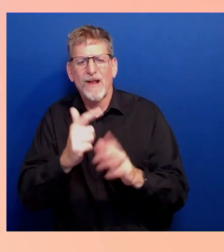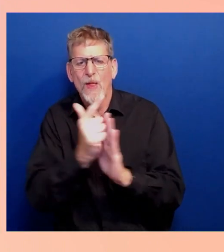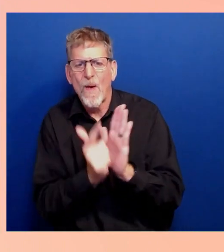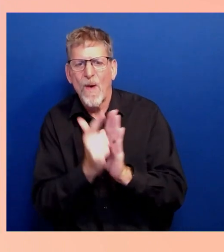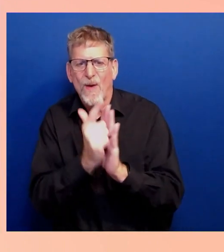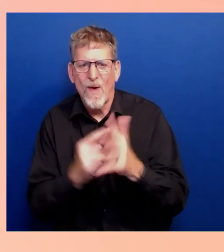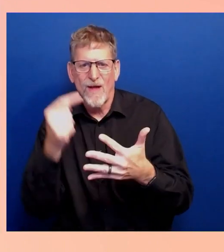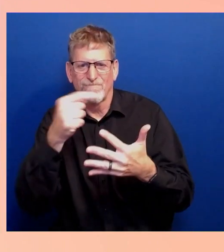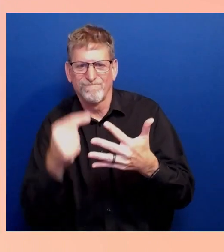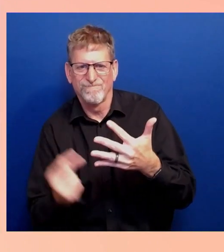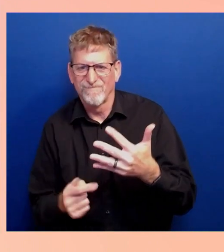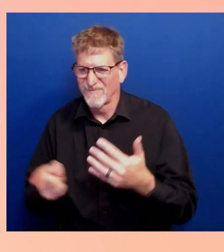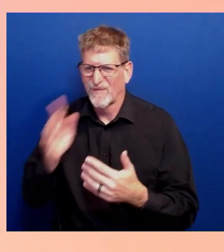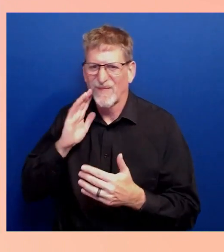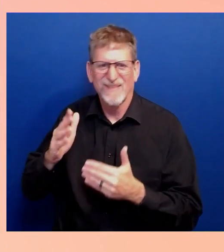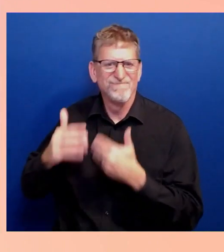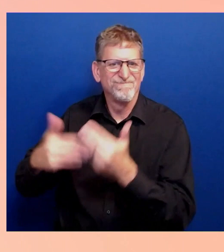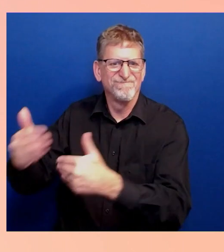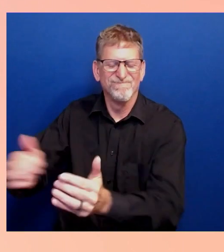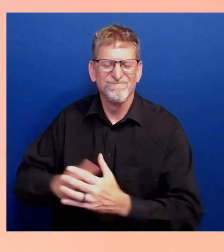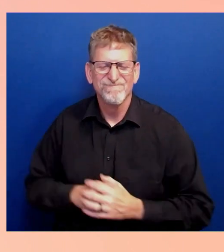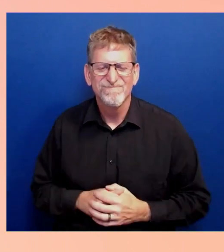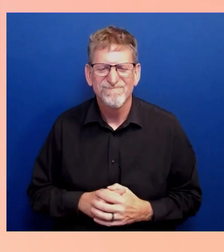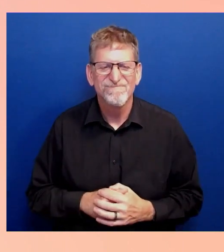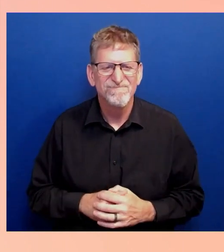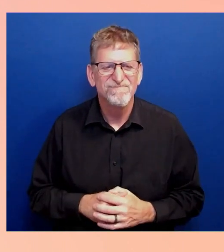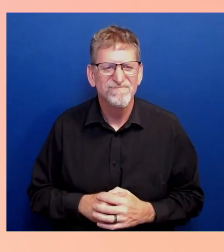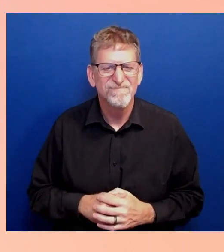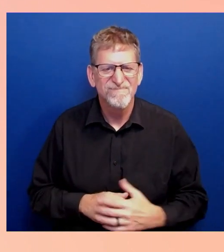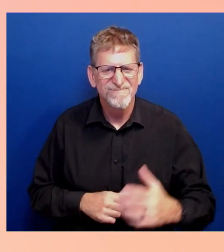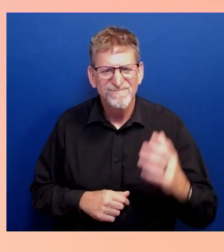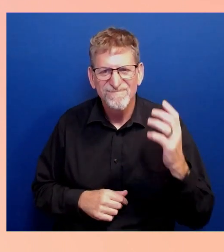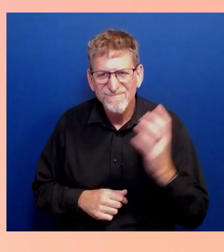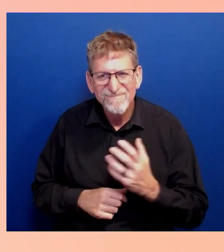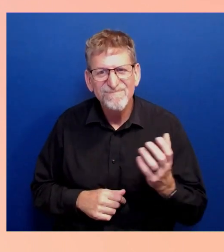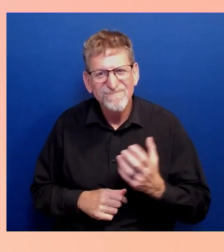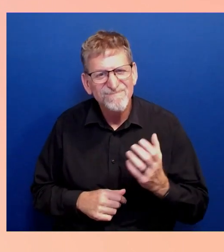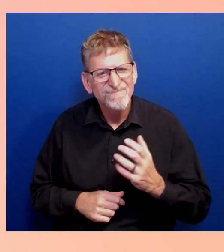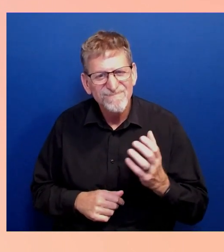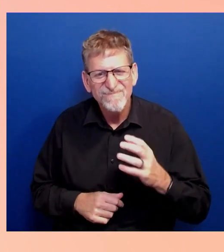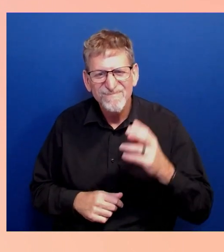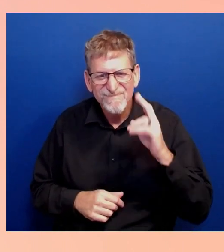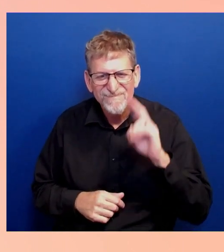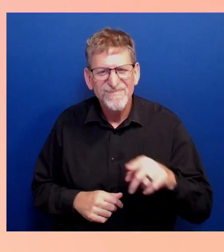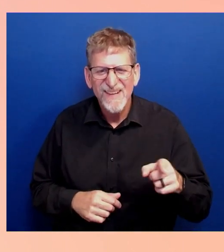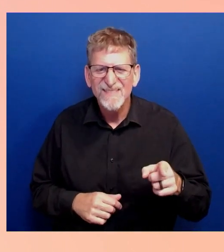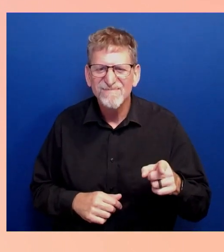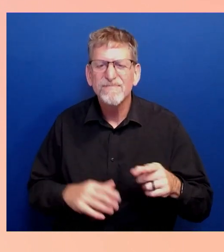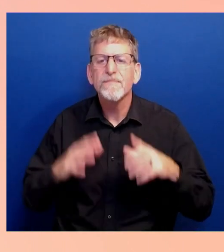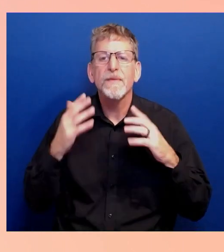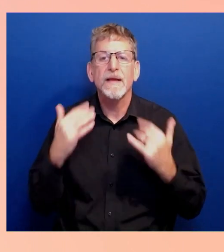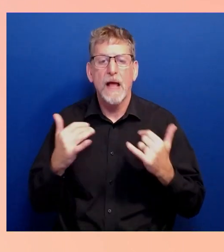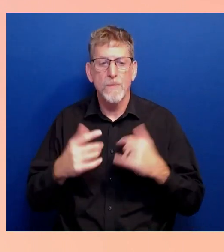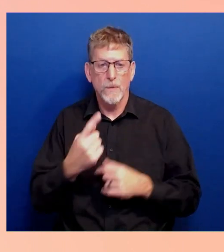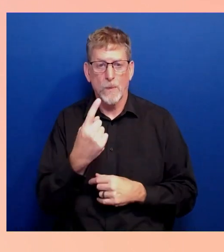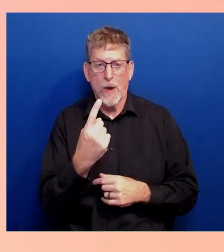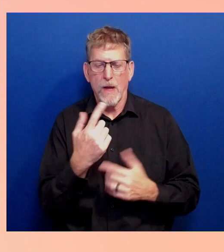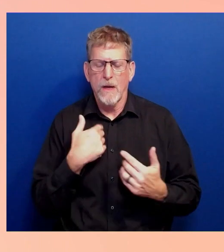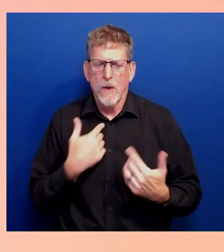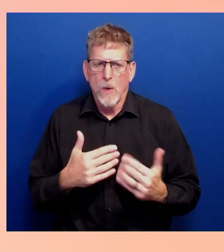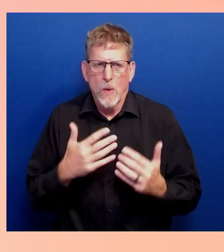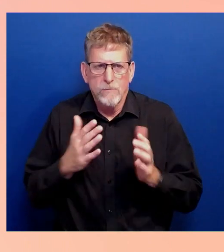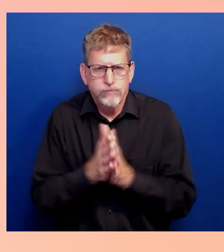Awesome. So that was fun. So let's keep going. One thing that I'm incredibly passionate about and have had the opportunity to work with